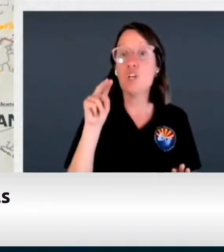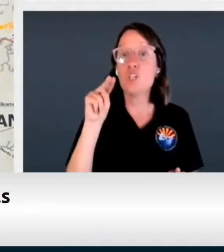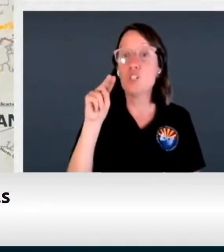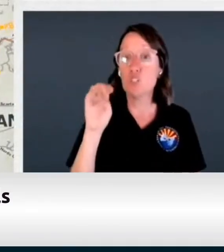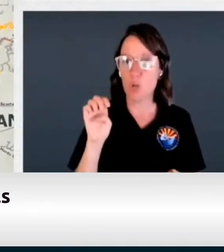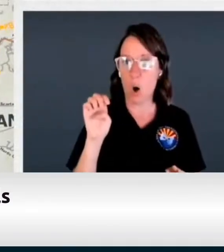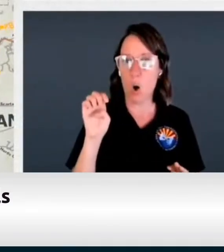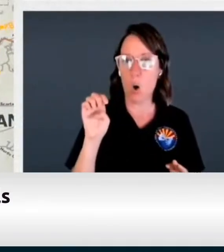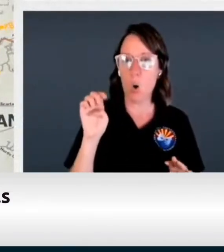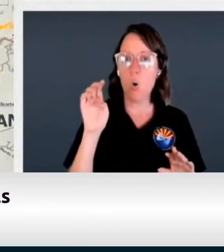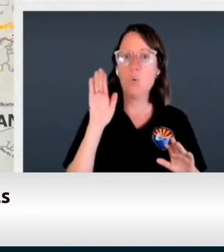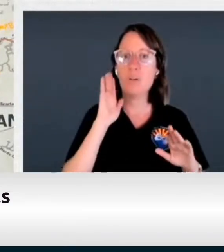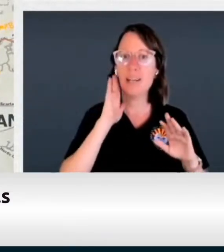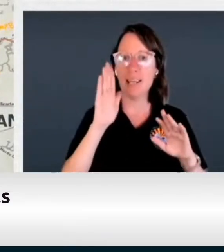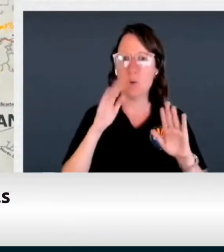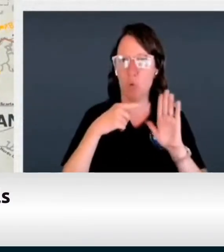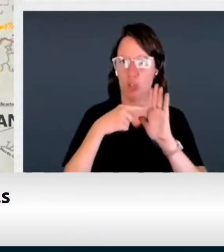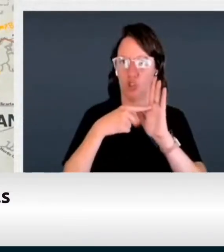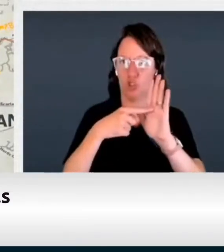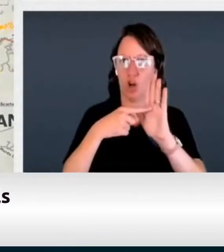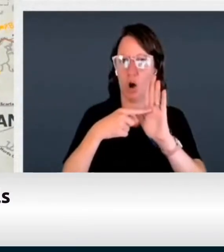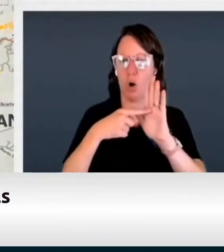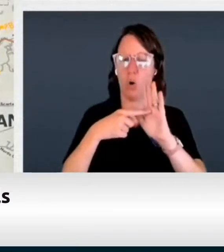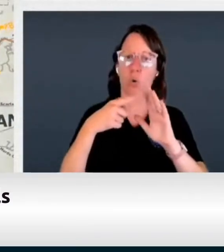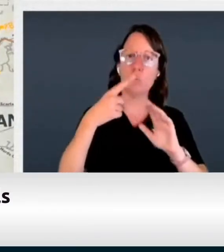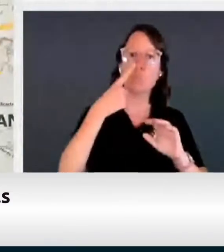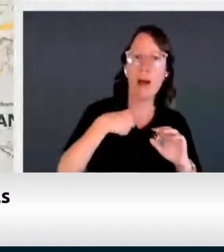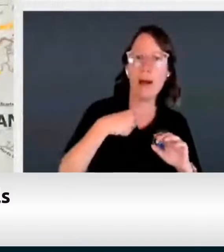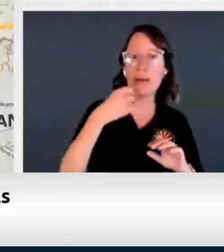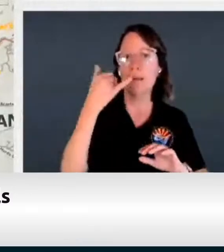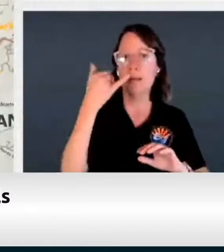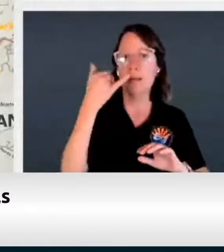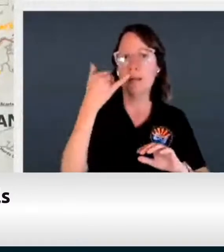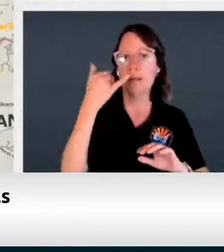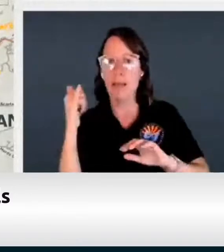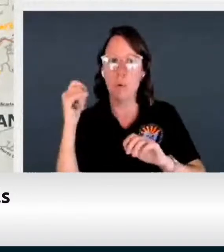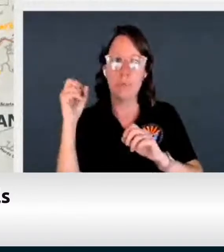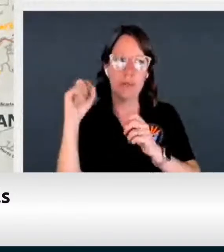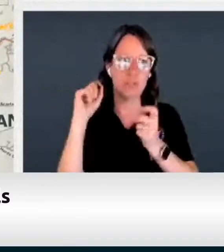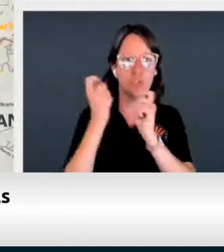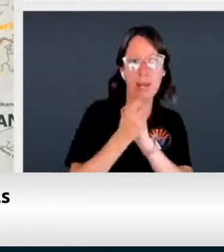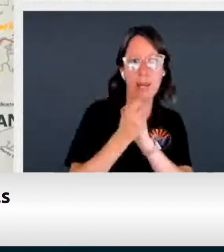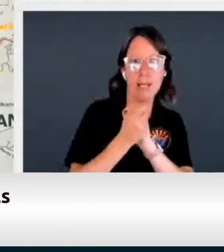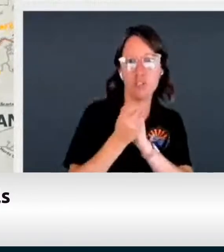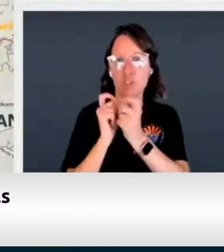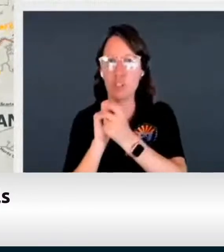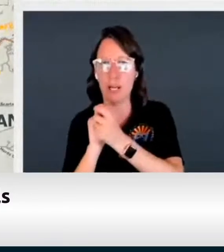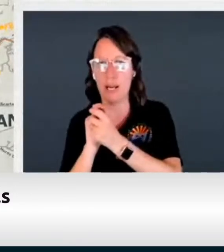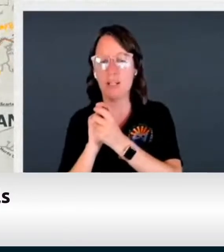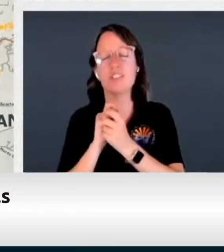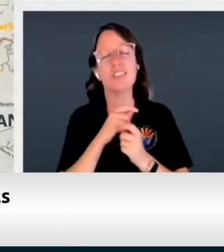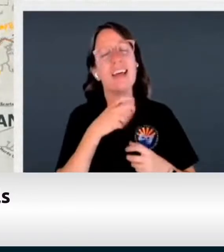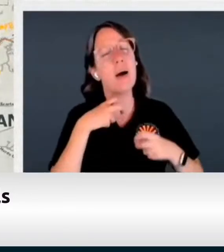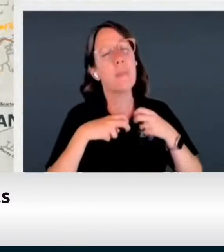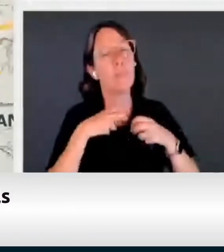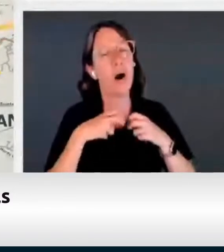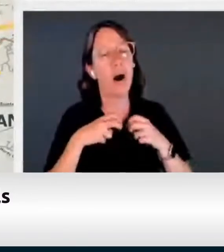into nothing and then putting it back into a warning. So they're having a little back end issue, and they'll get that fixed.